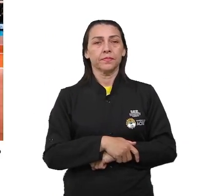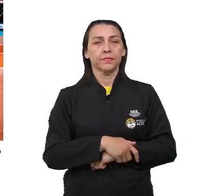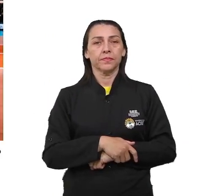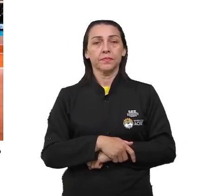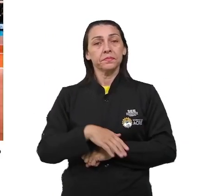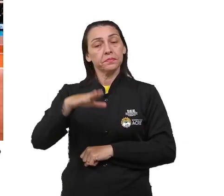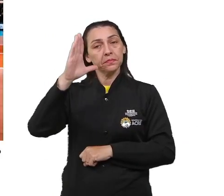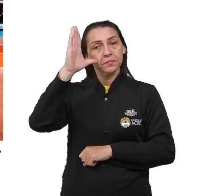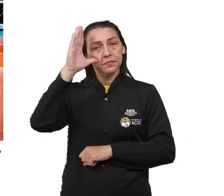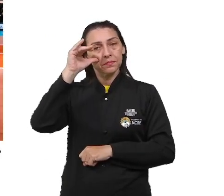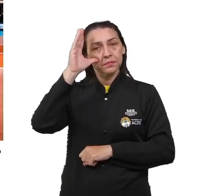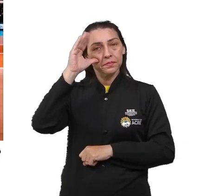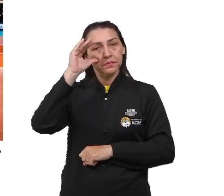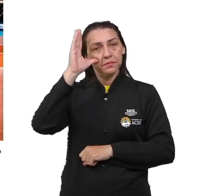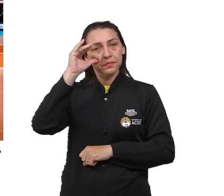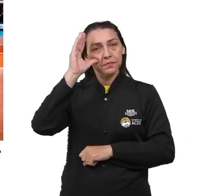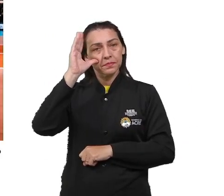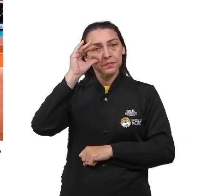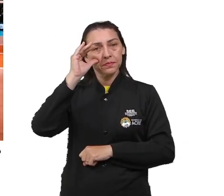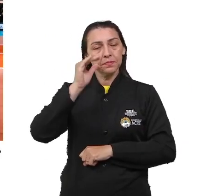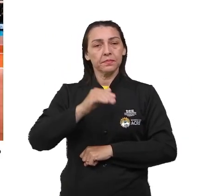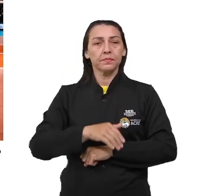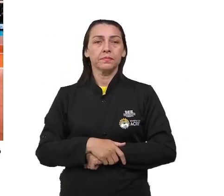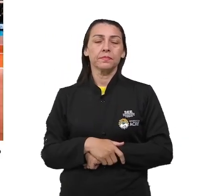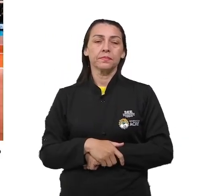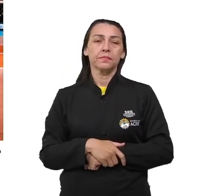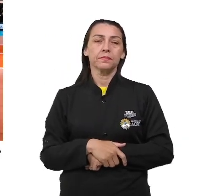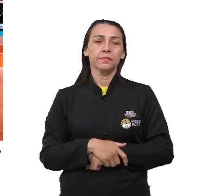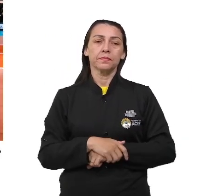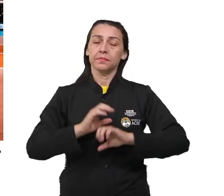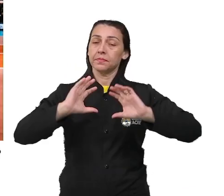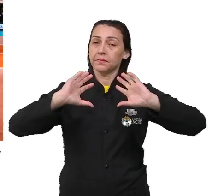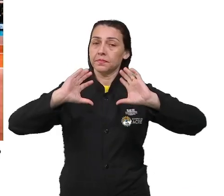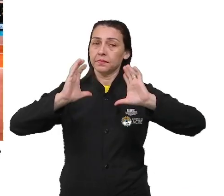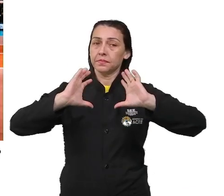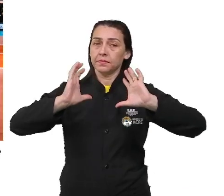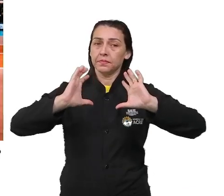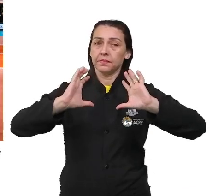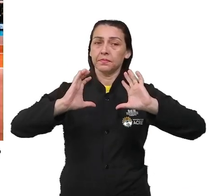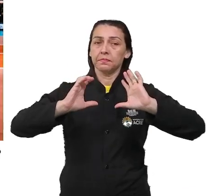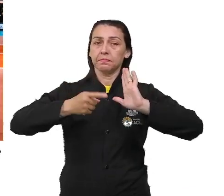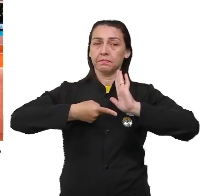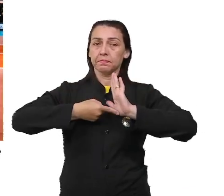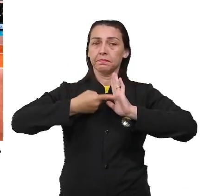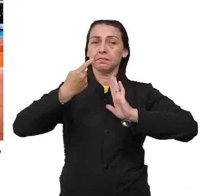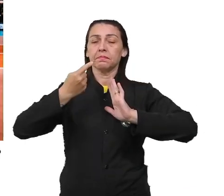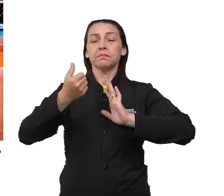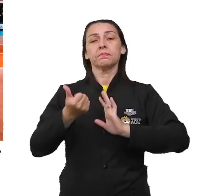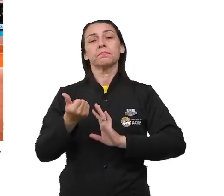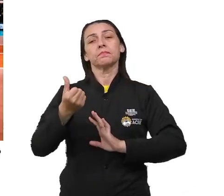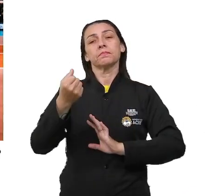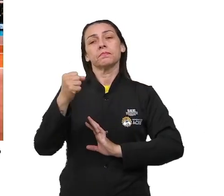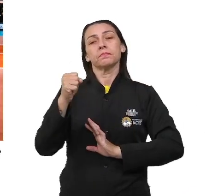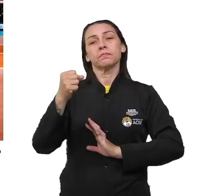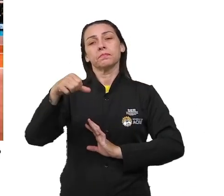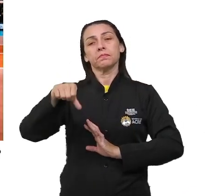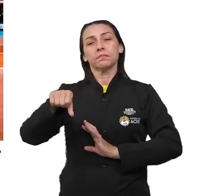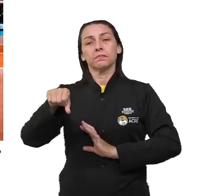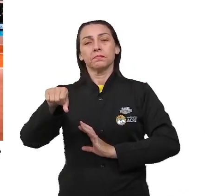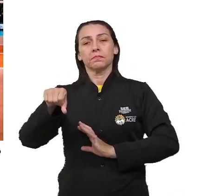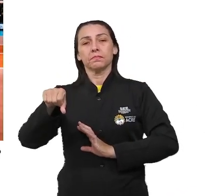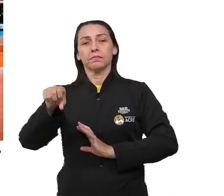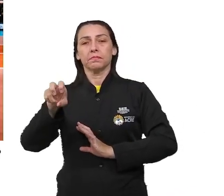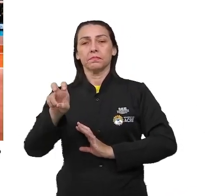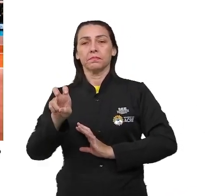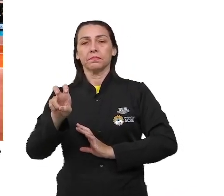Uma curiosidade, curiosity, a respeito do vôlei é que ele foi jogado pela primeira vez no ano de